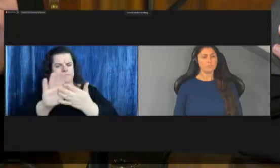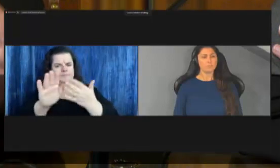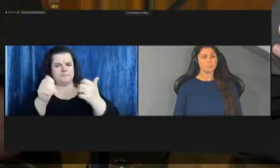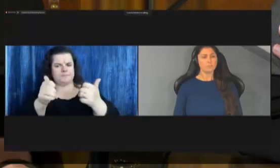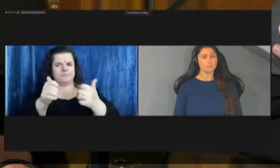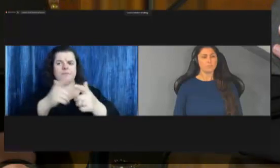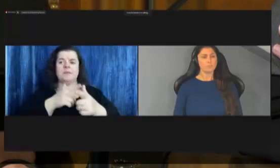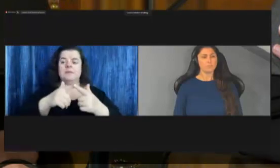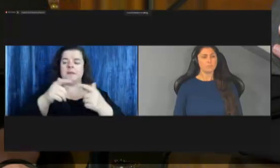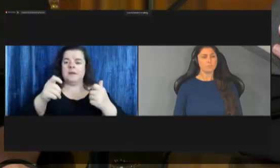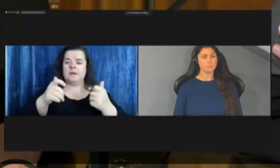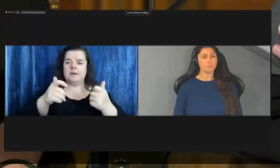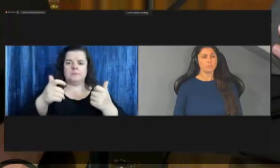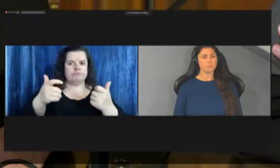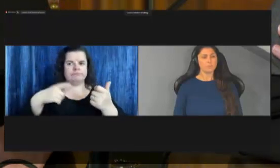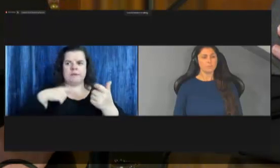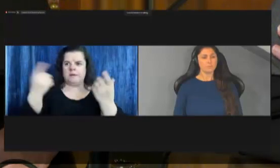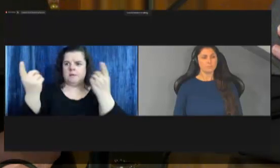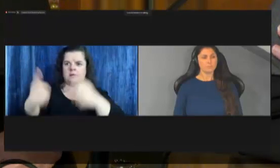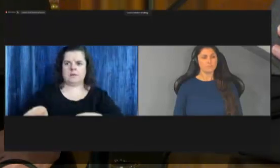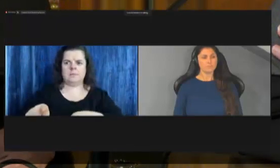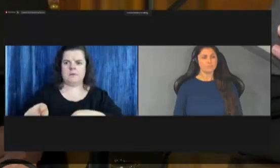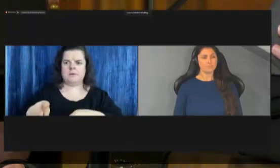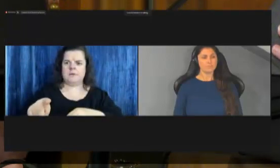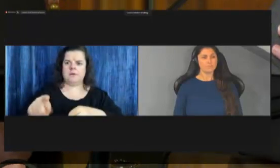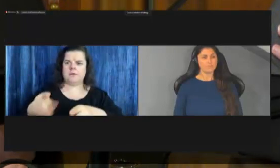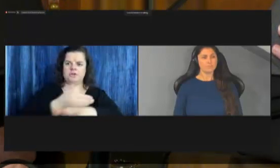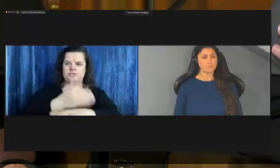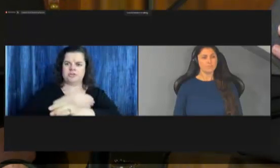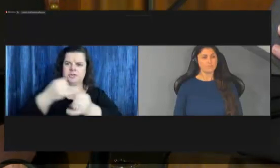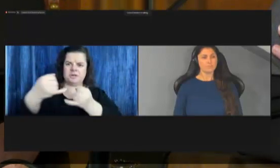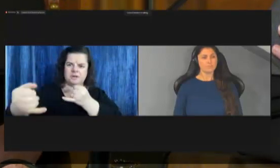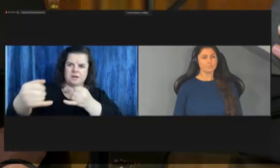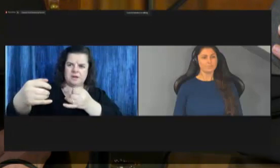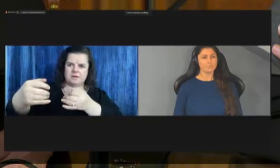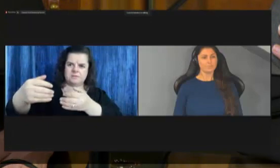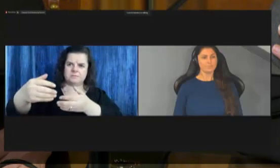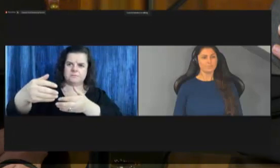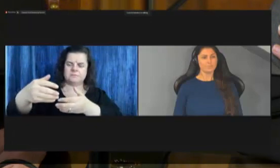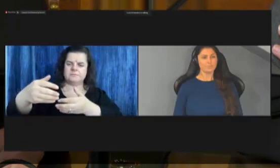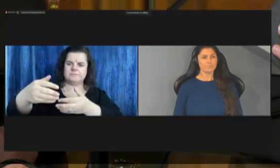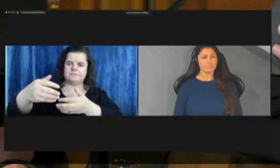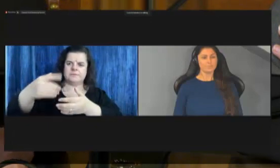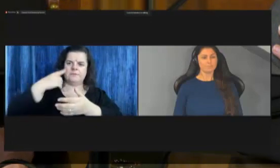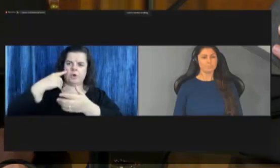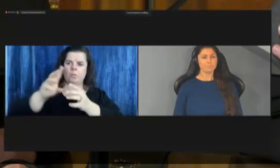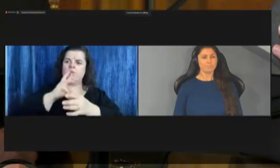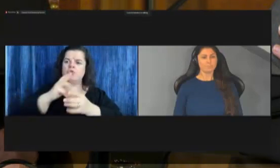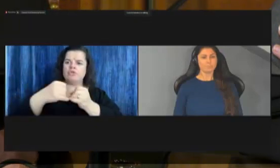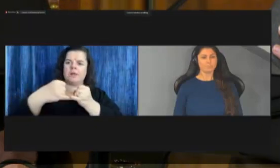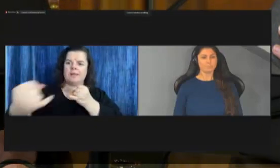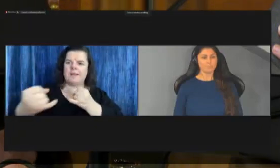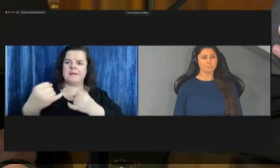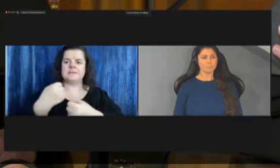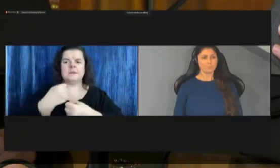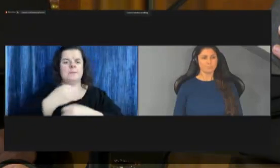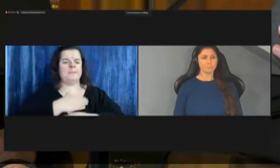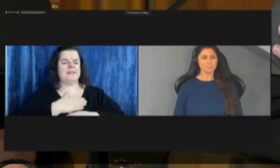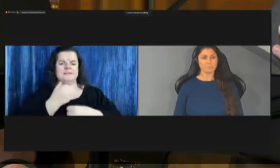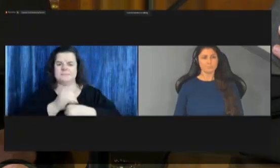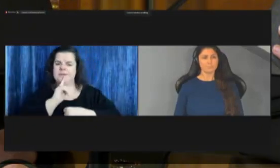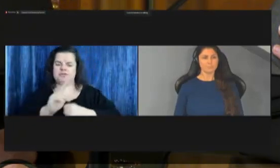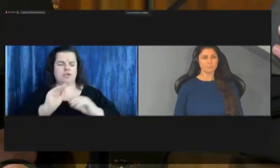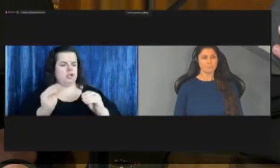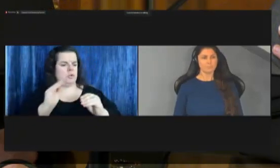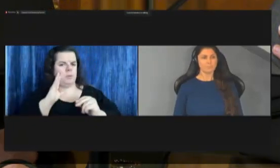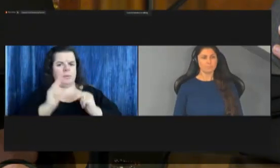immediately seeing construction cutting into it. So I would really ask that you make sure that nobody's gonna be